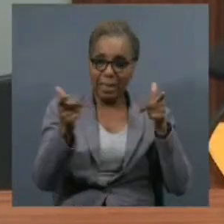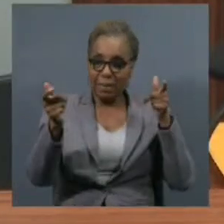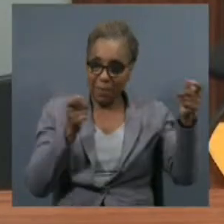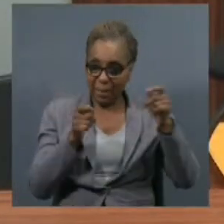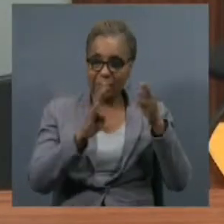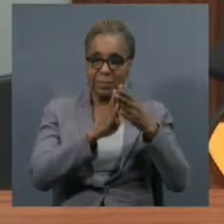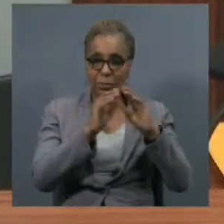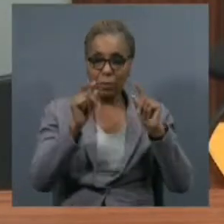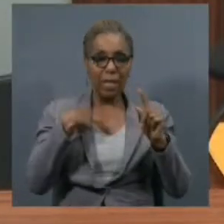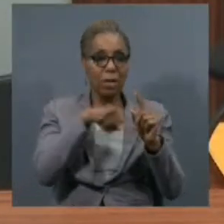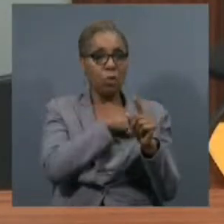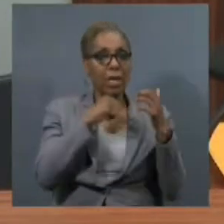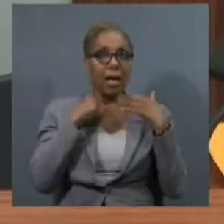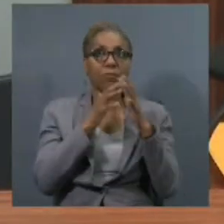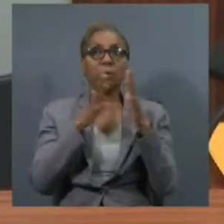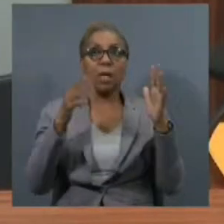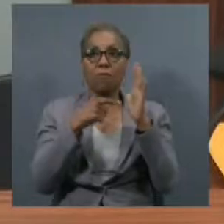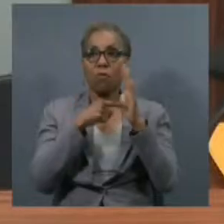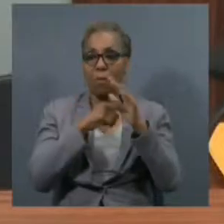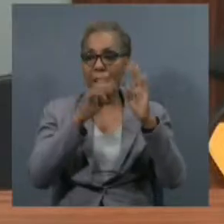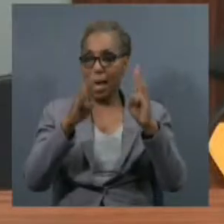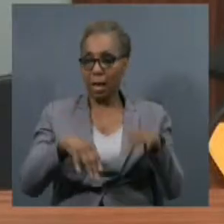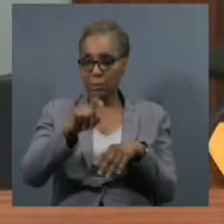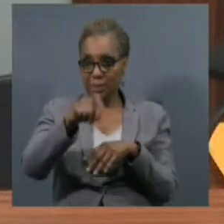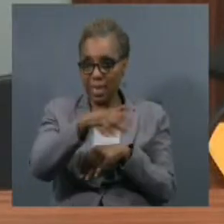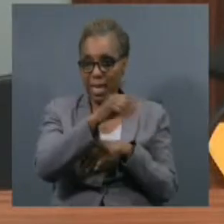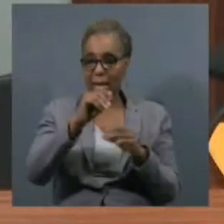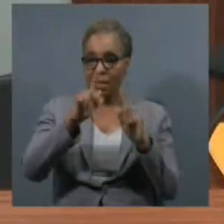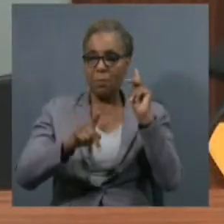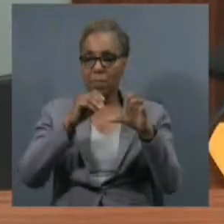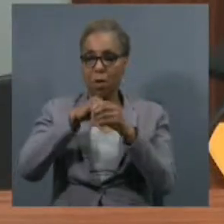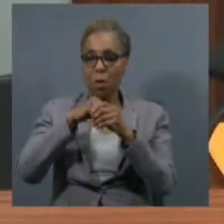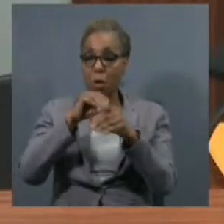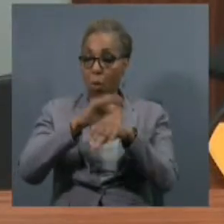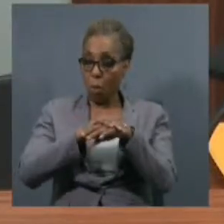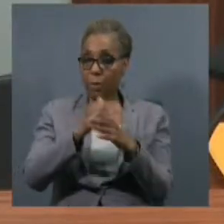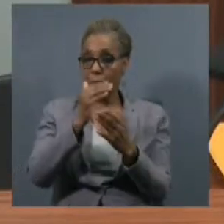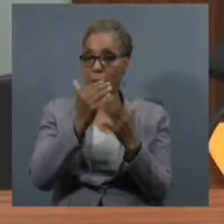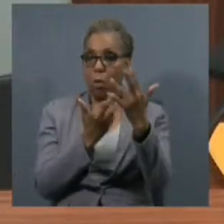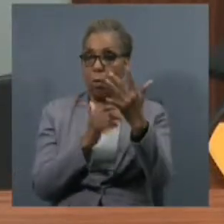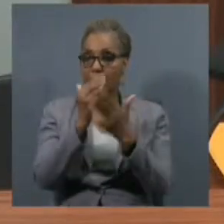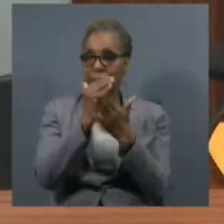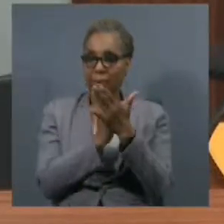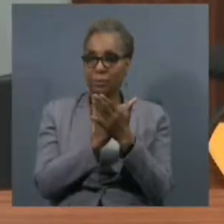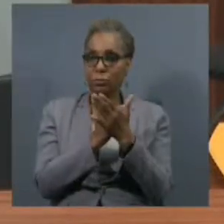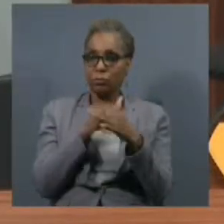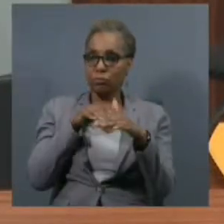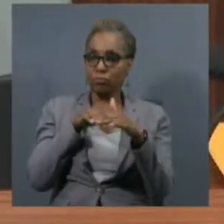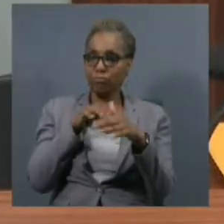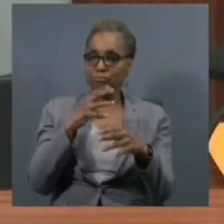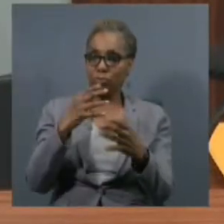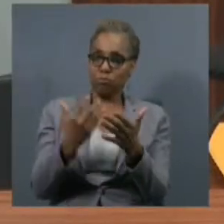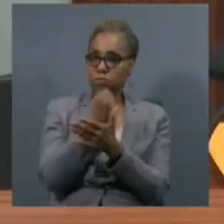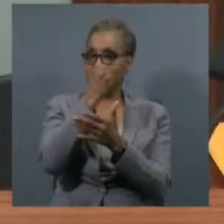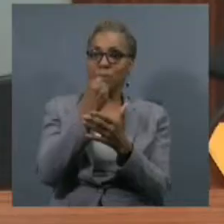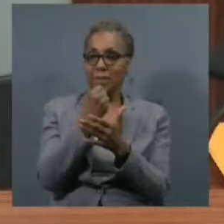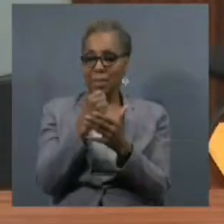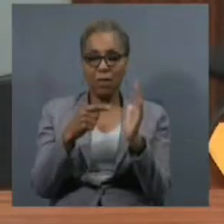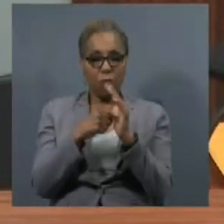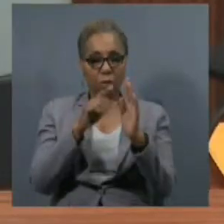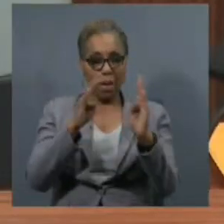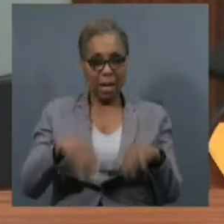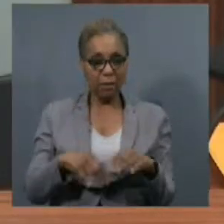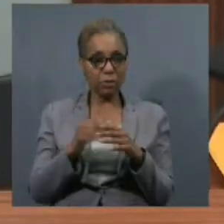of affordable housing needs and people that are on waiting lists to get into affordable housing. It would be a